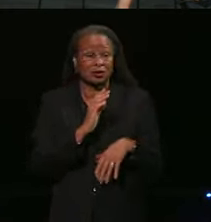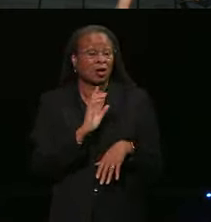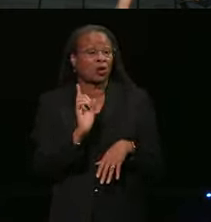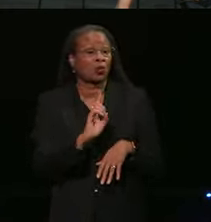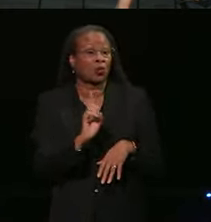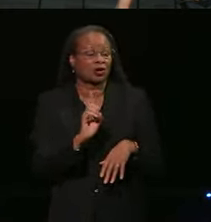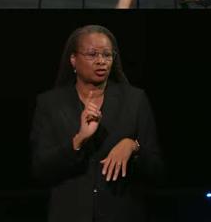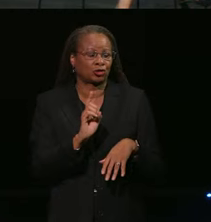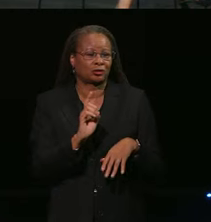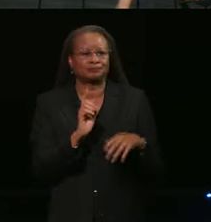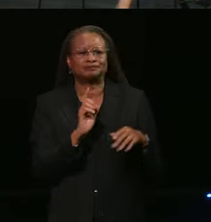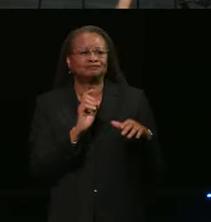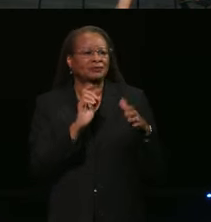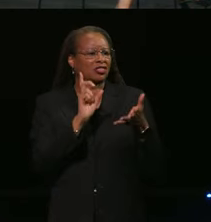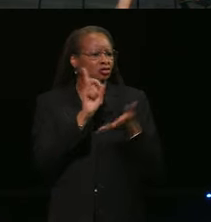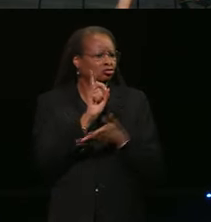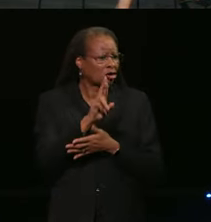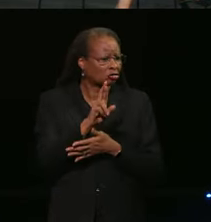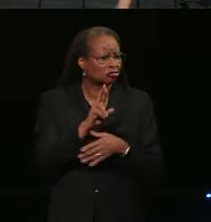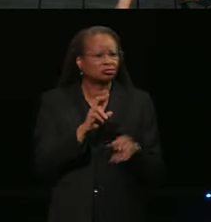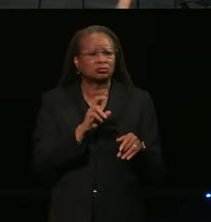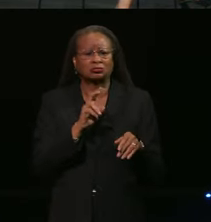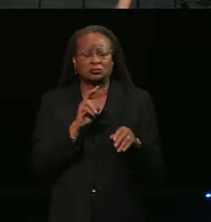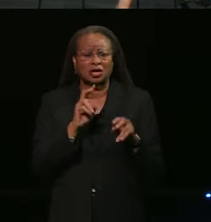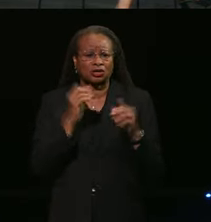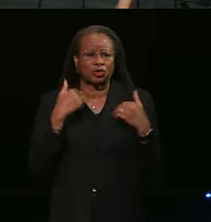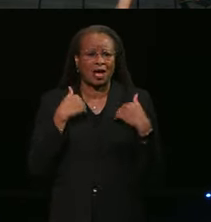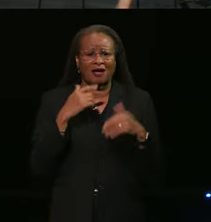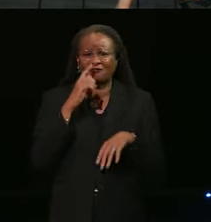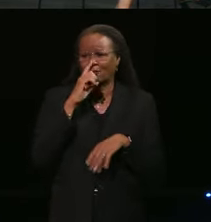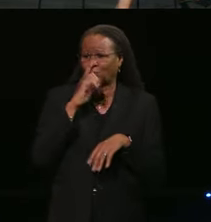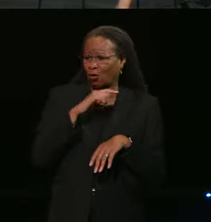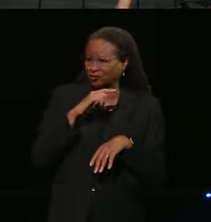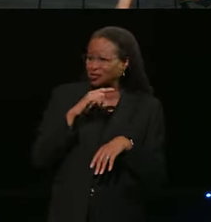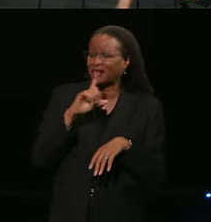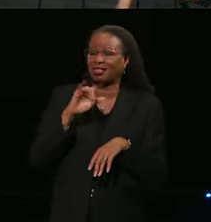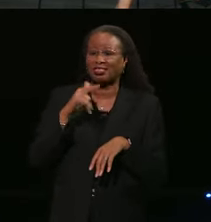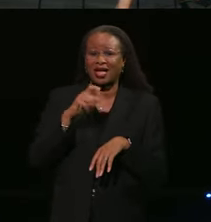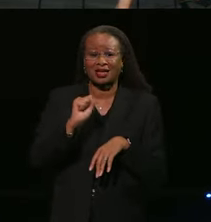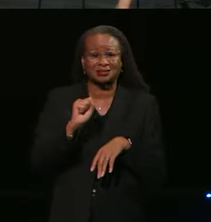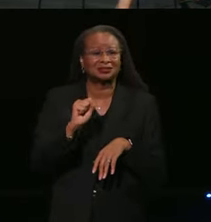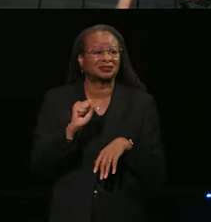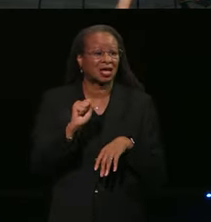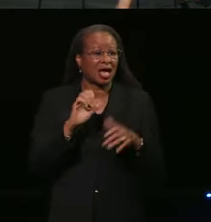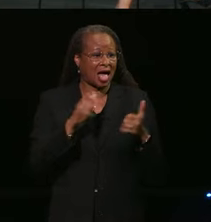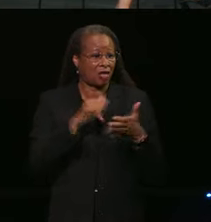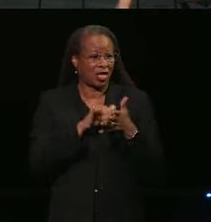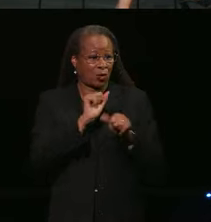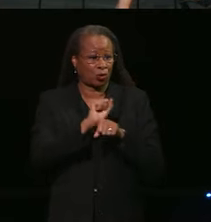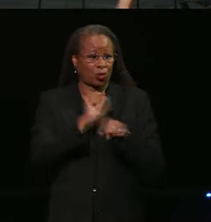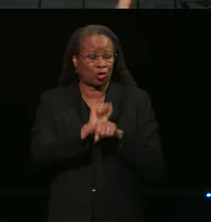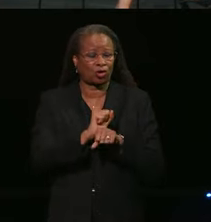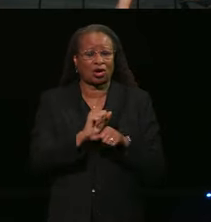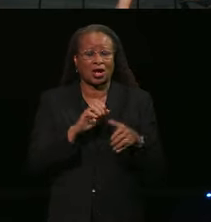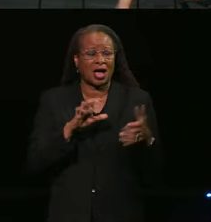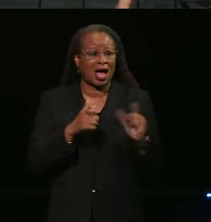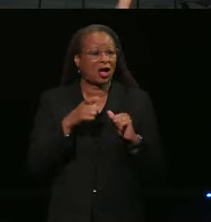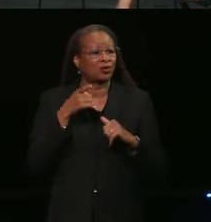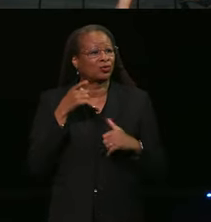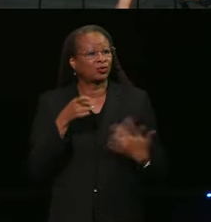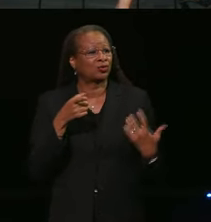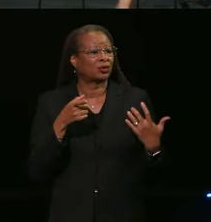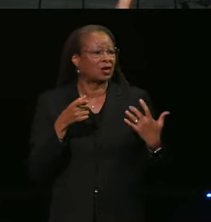you're being examined and you have your prosthetic legs and how that worked and how